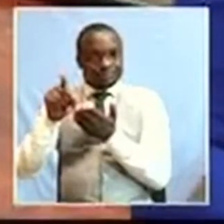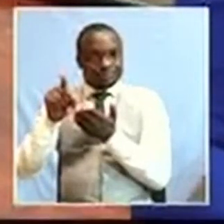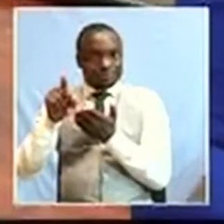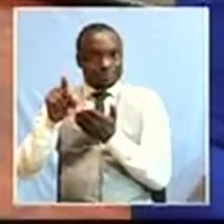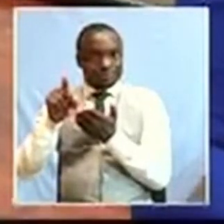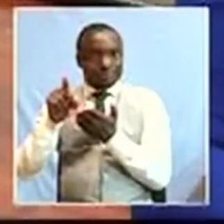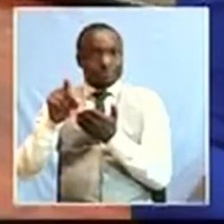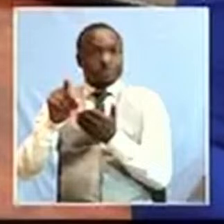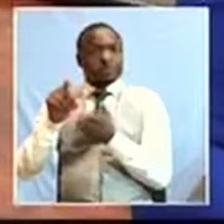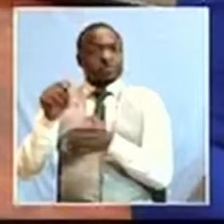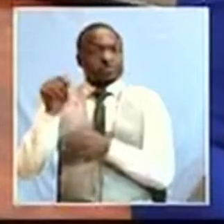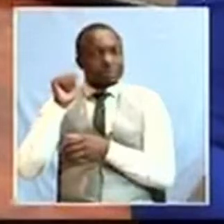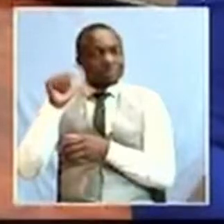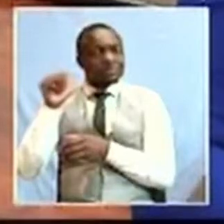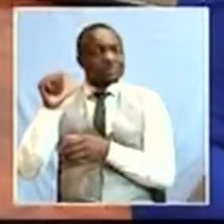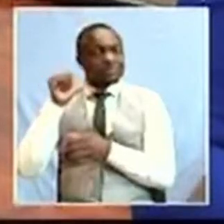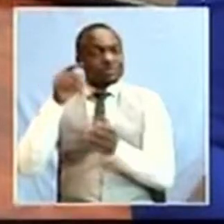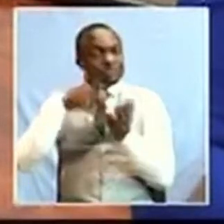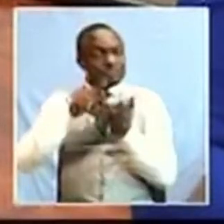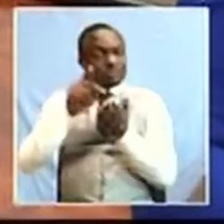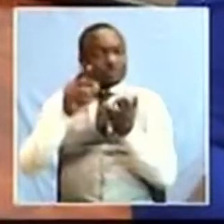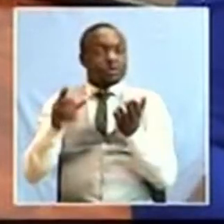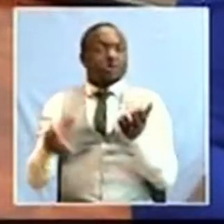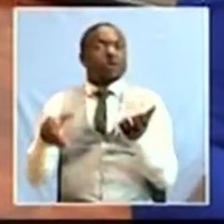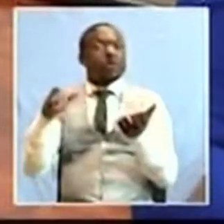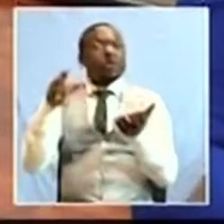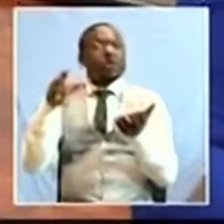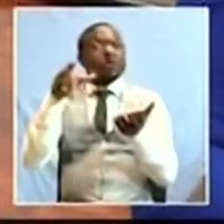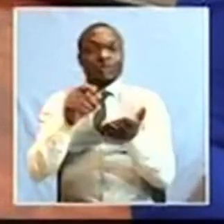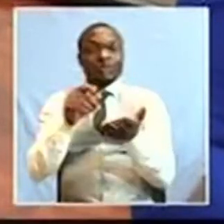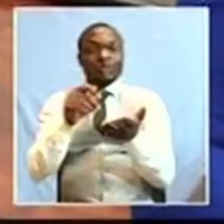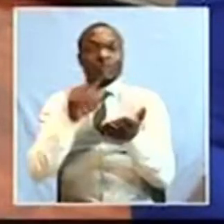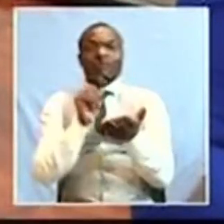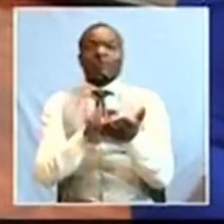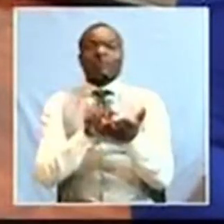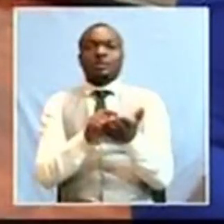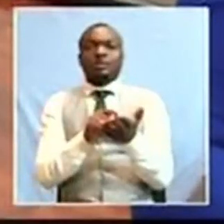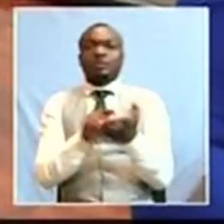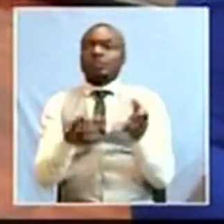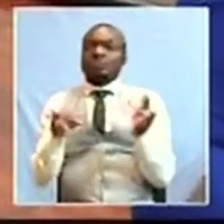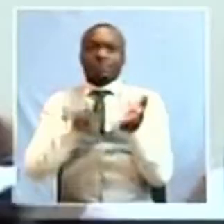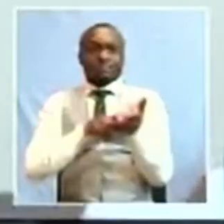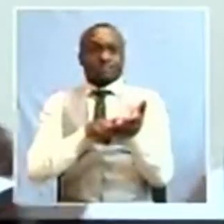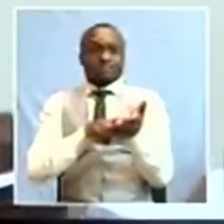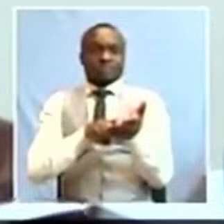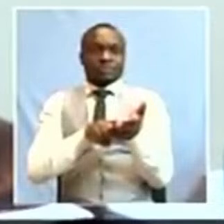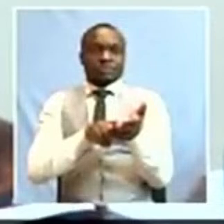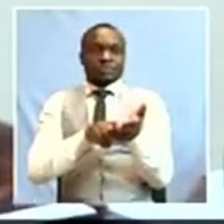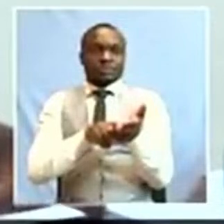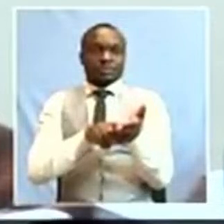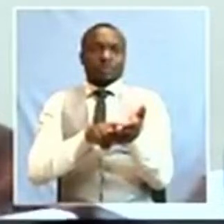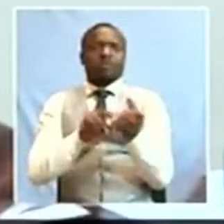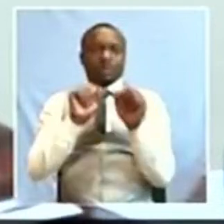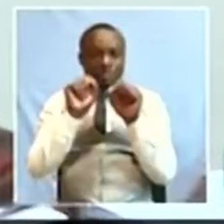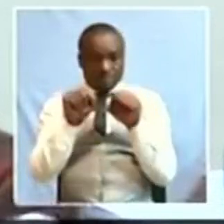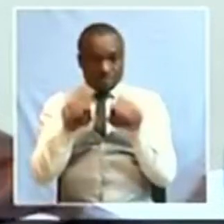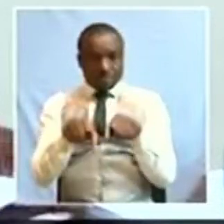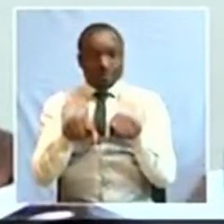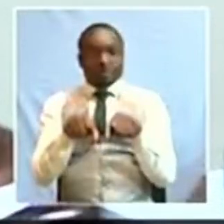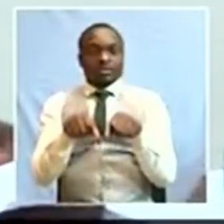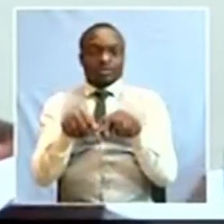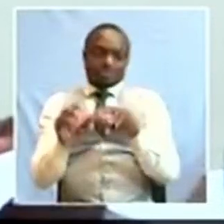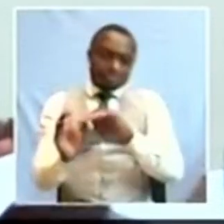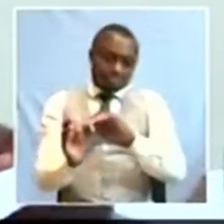and resistance to pay loading fees by bus. This is a repetition. You can go